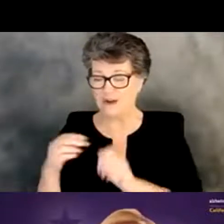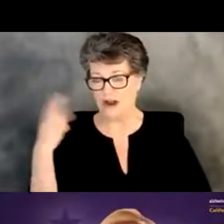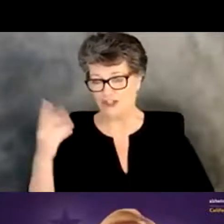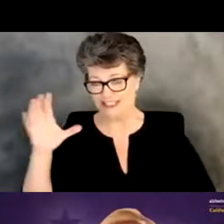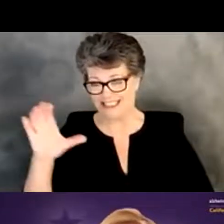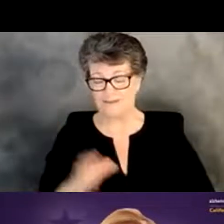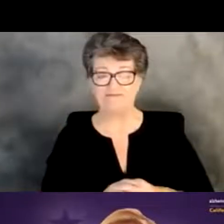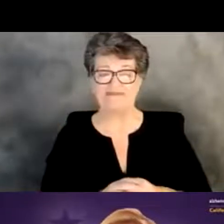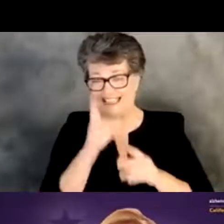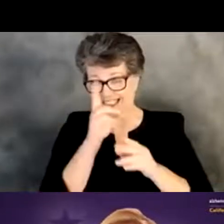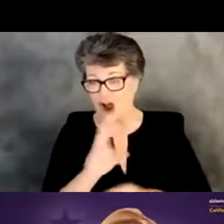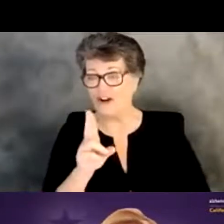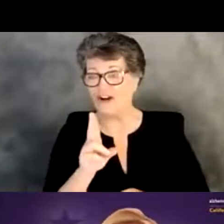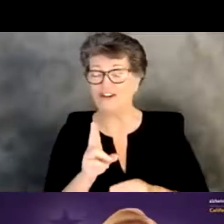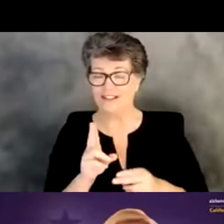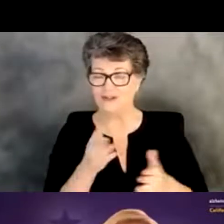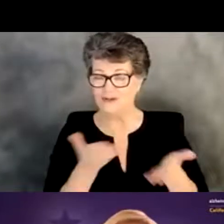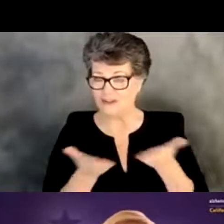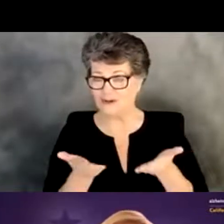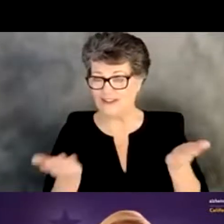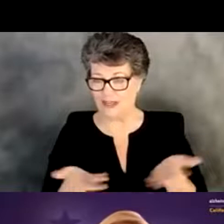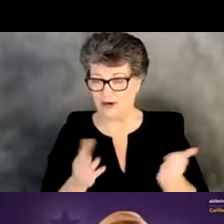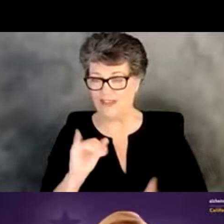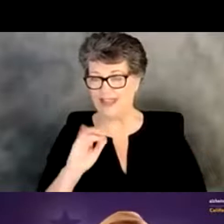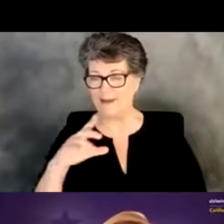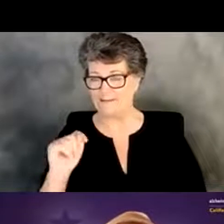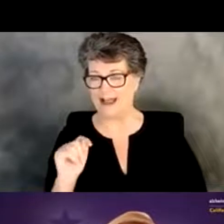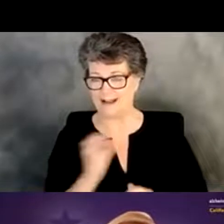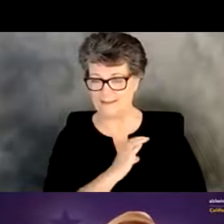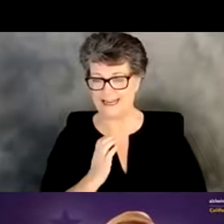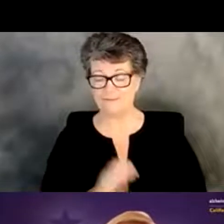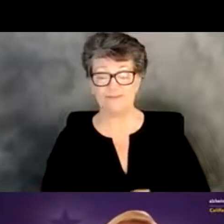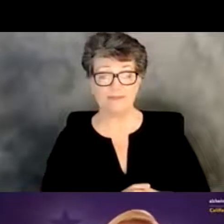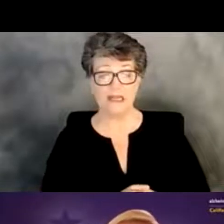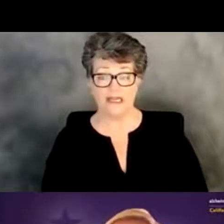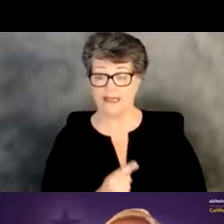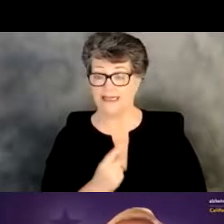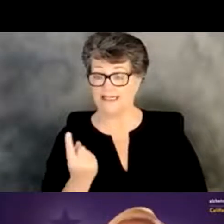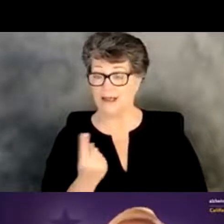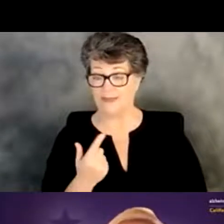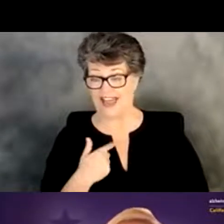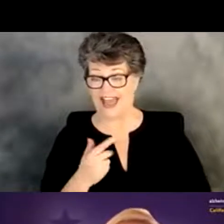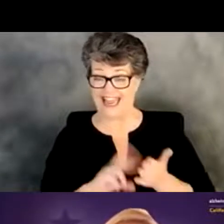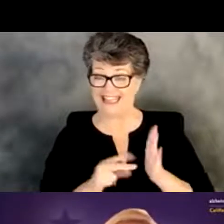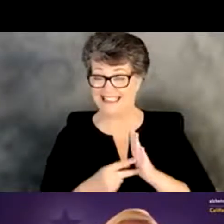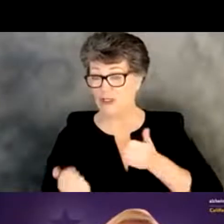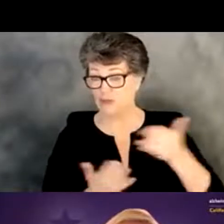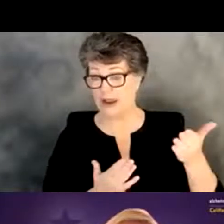and privilege to serve on the Impact Committee. Something that I intend to bring to this